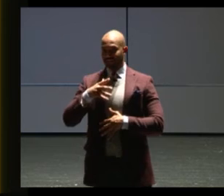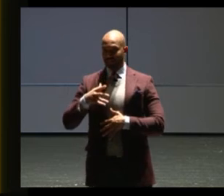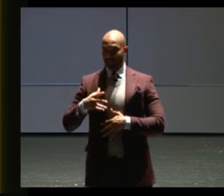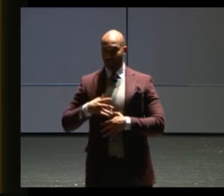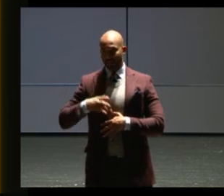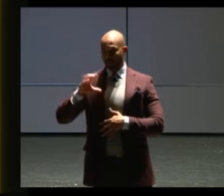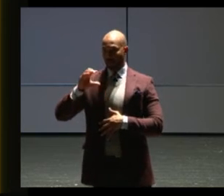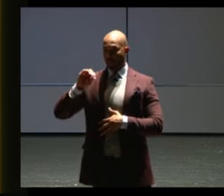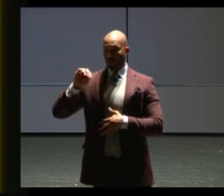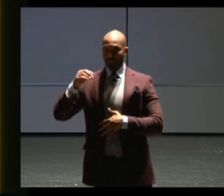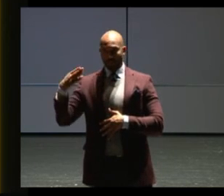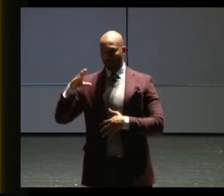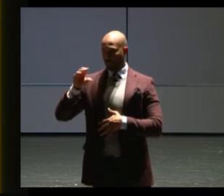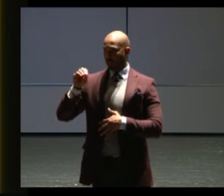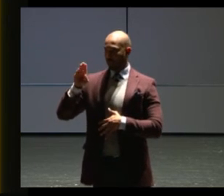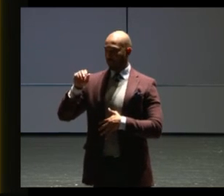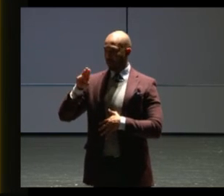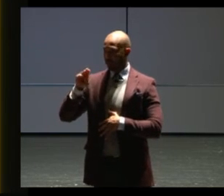Obama